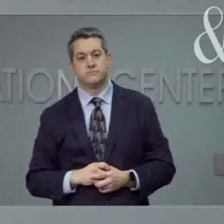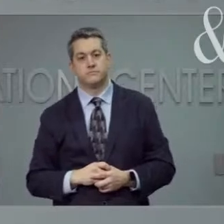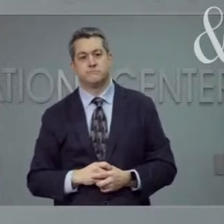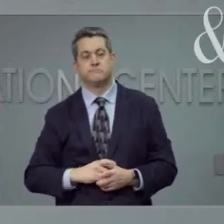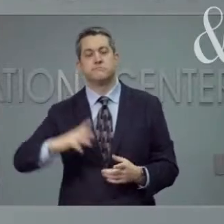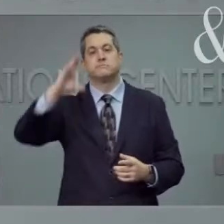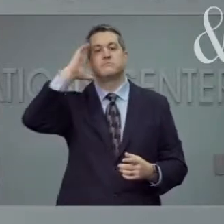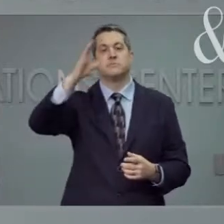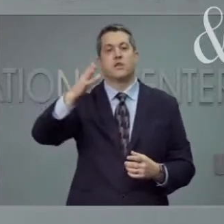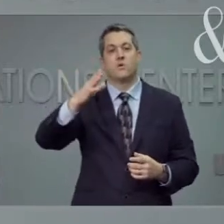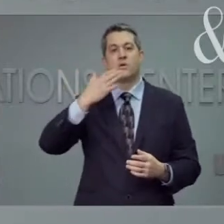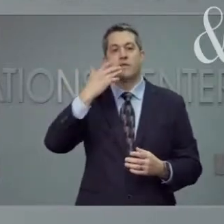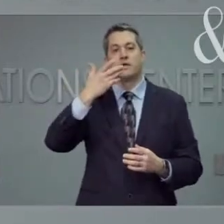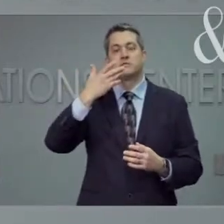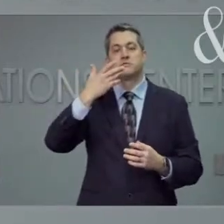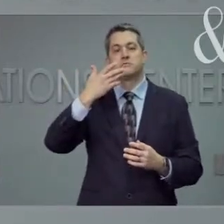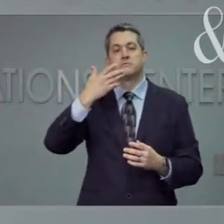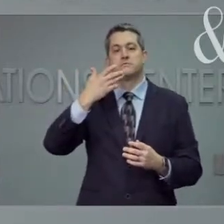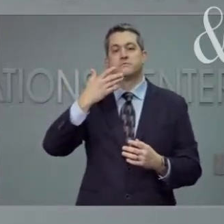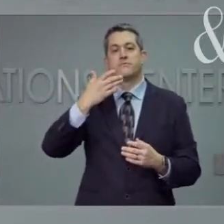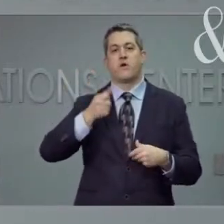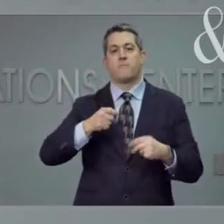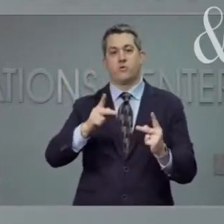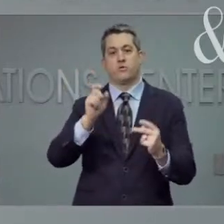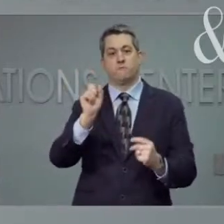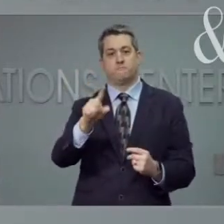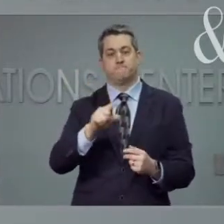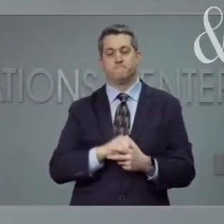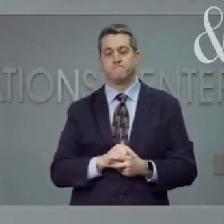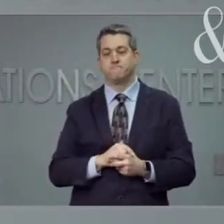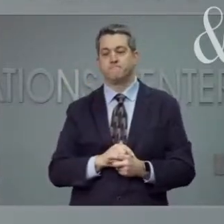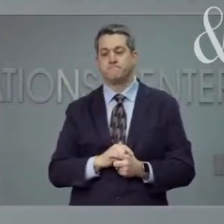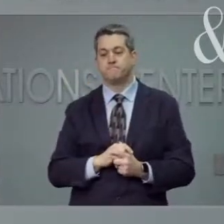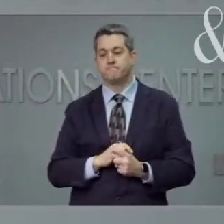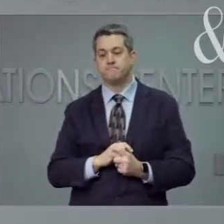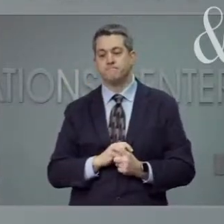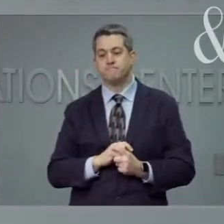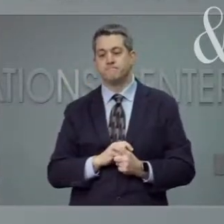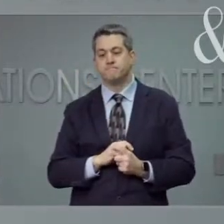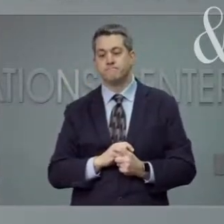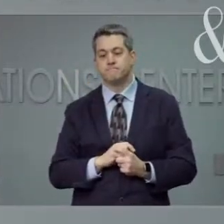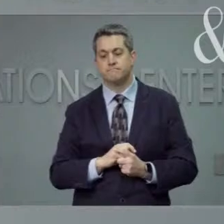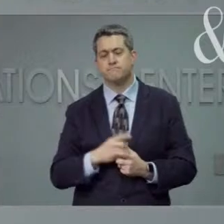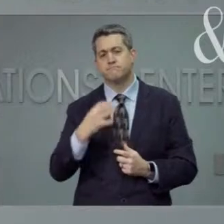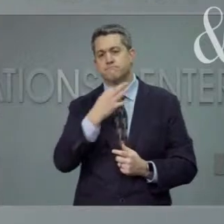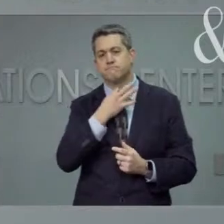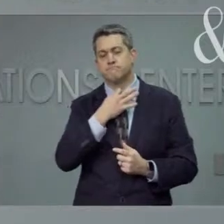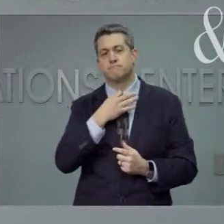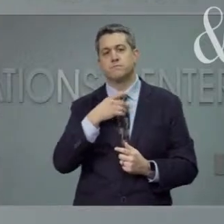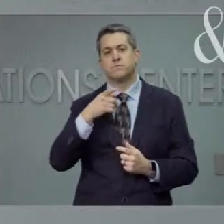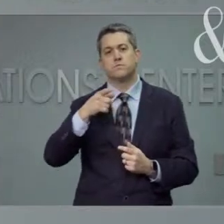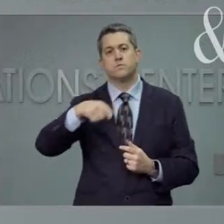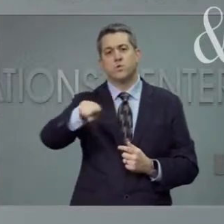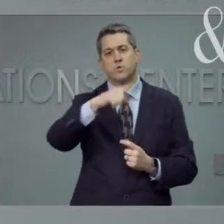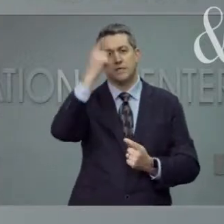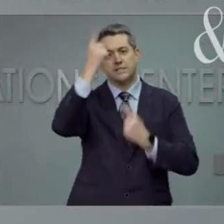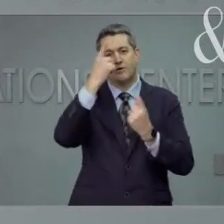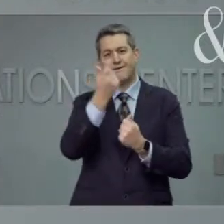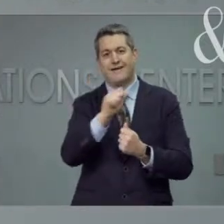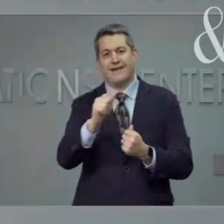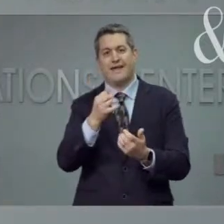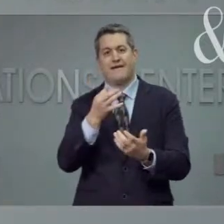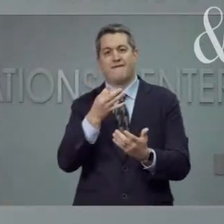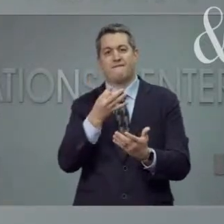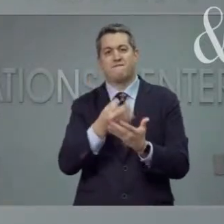Hi, thanks for the question here, Brian Anderson with the AP. And I'm just curious, are you guys considering any